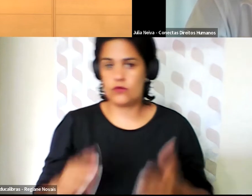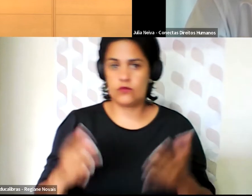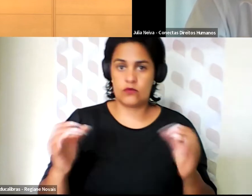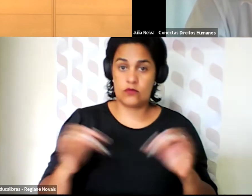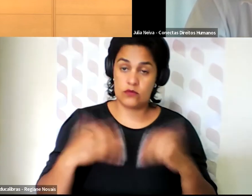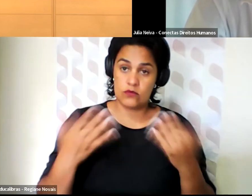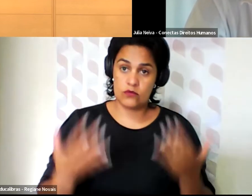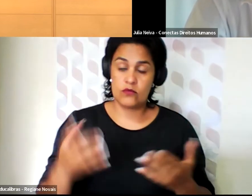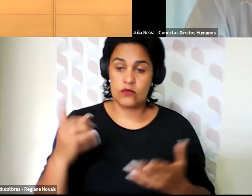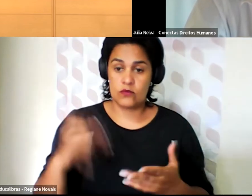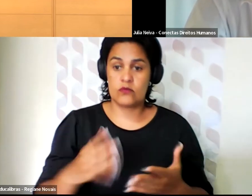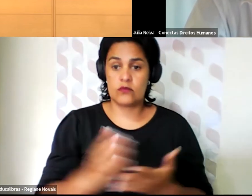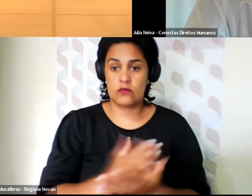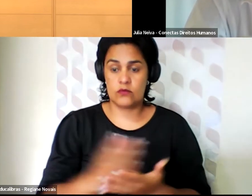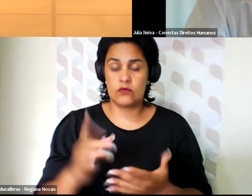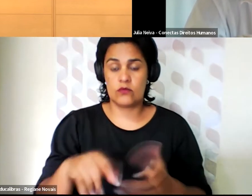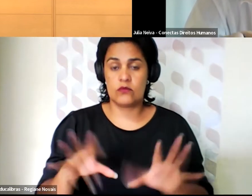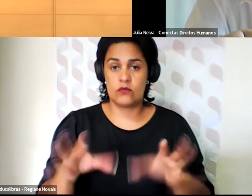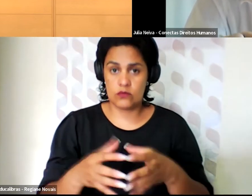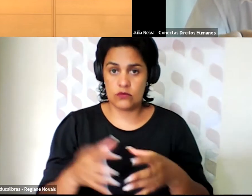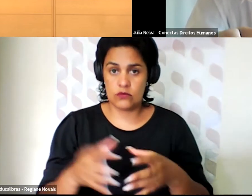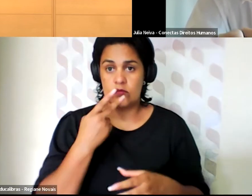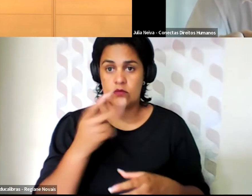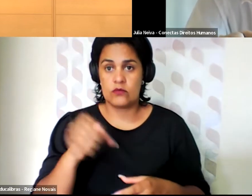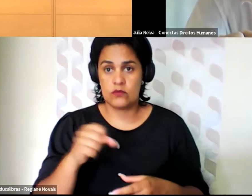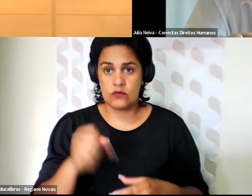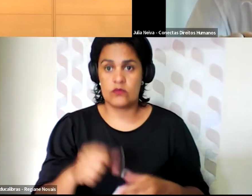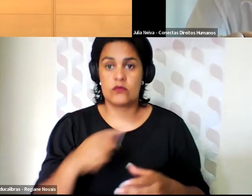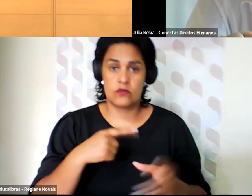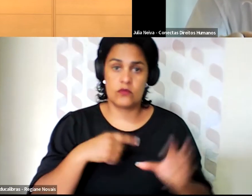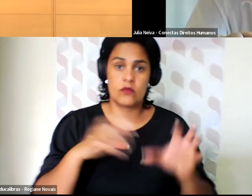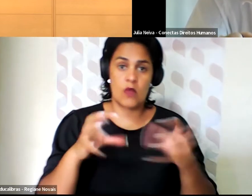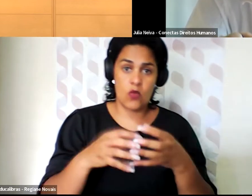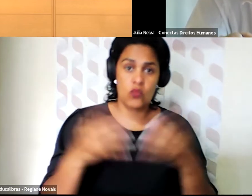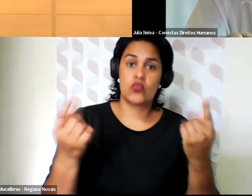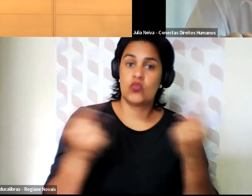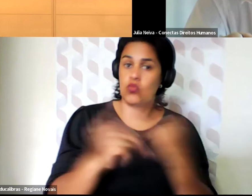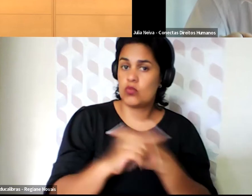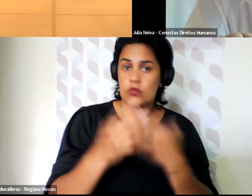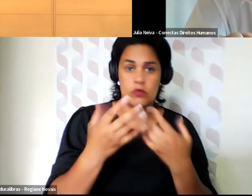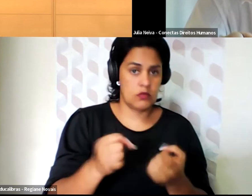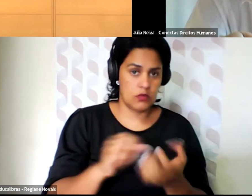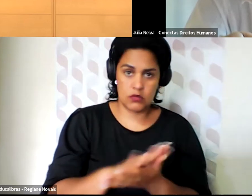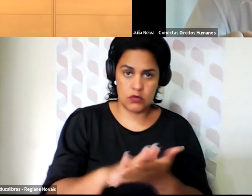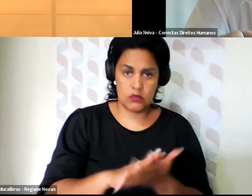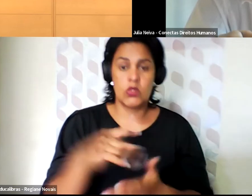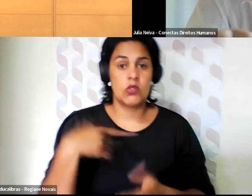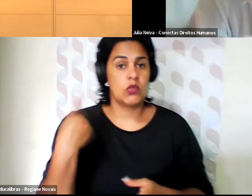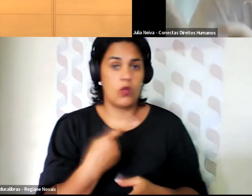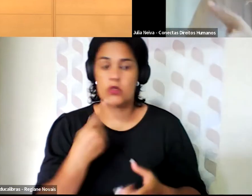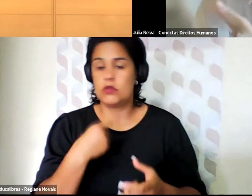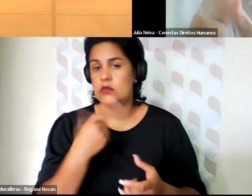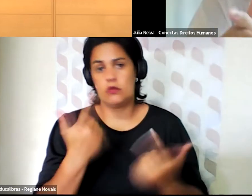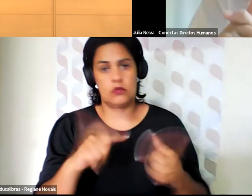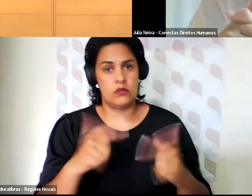against it. And in our we don't have a position yet. I would say that the organizations that